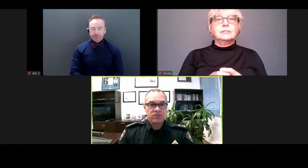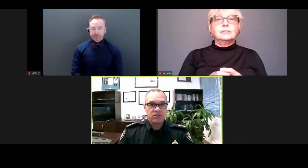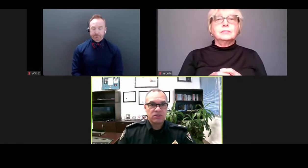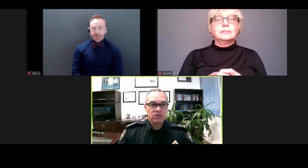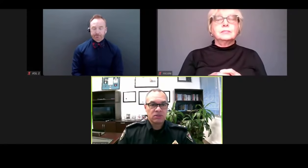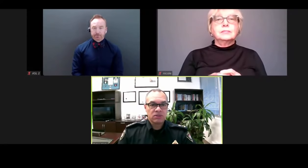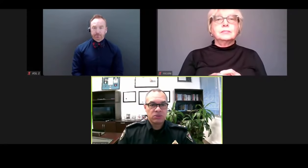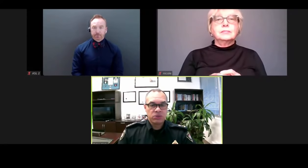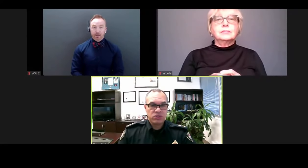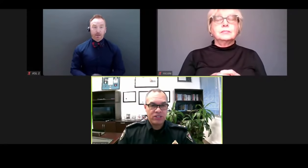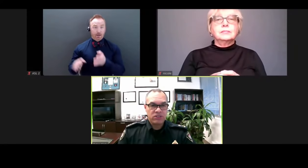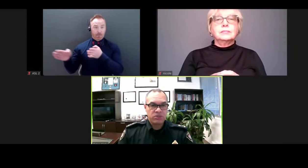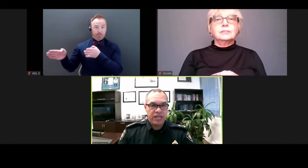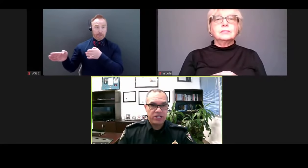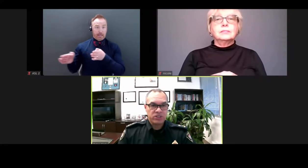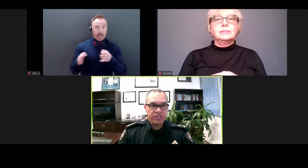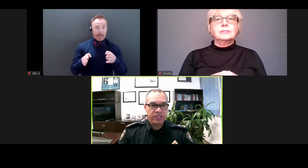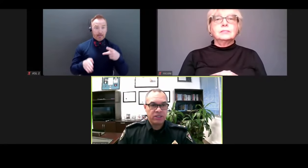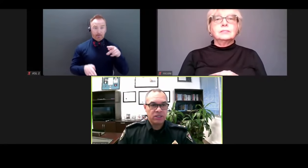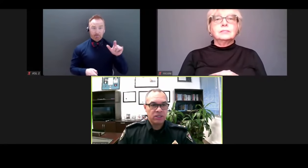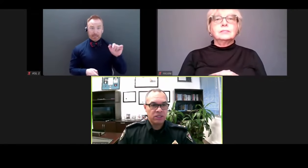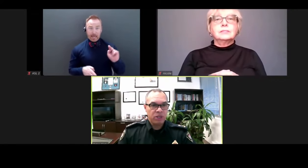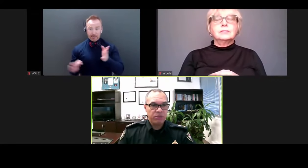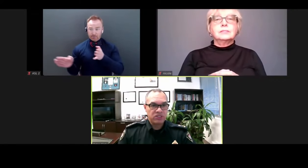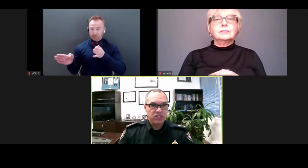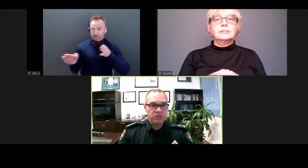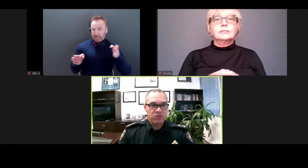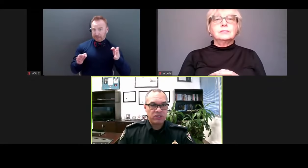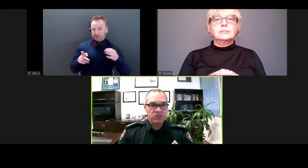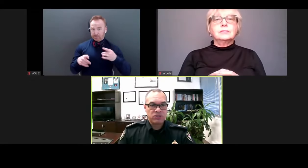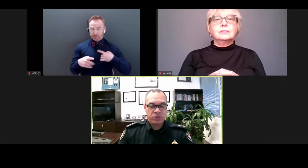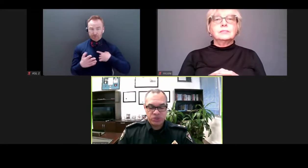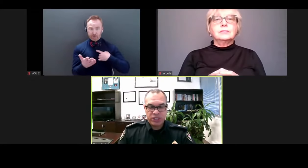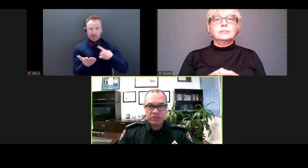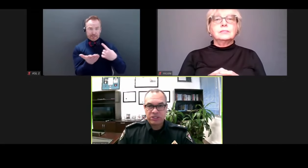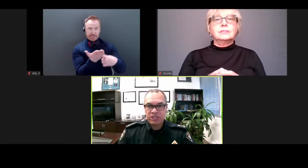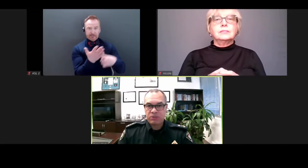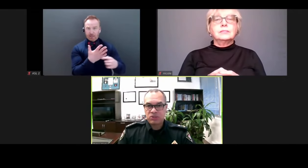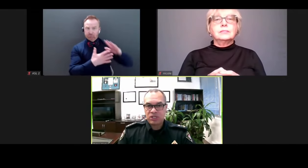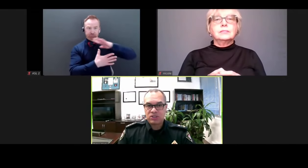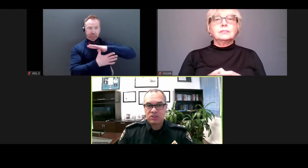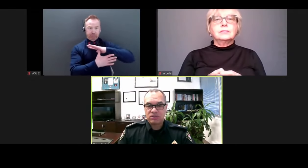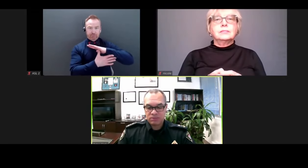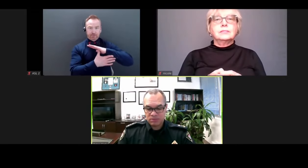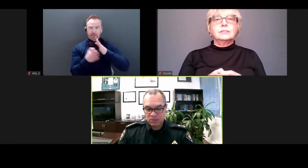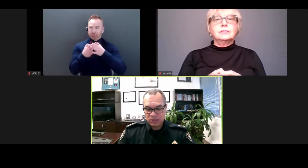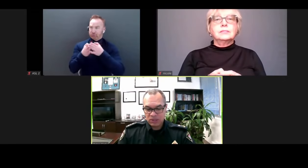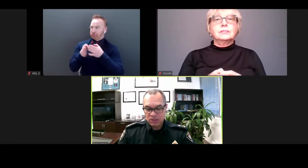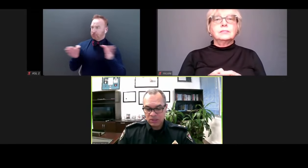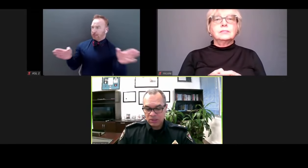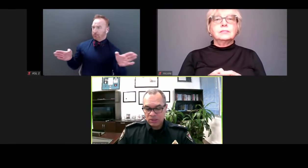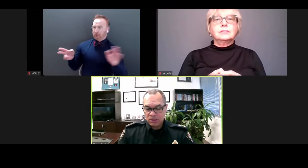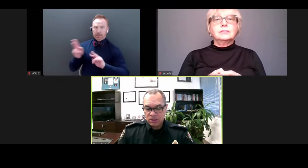plans to address substantially the public safety risks associated to the demonstration.